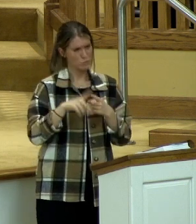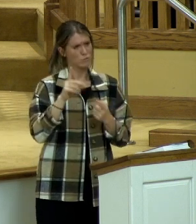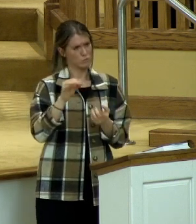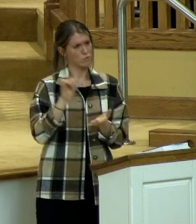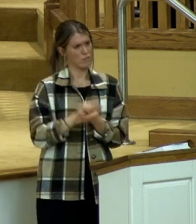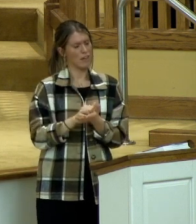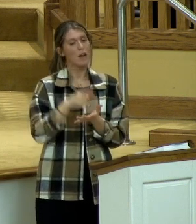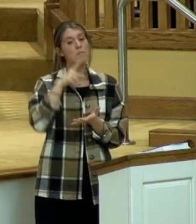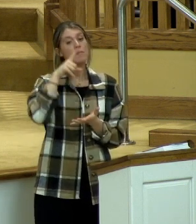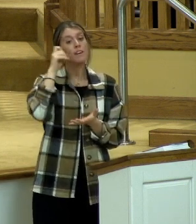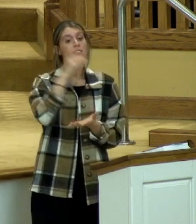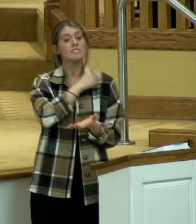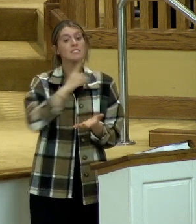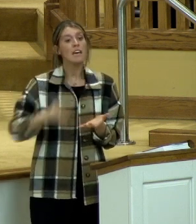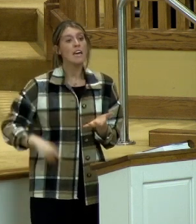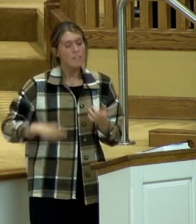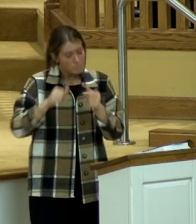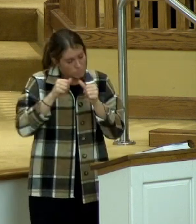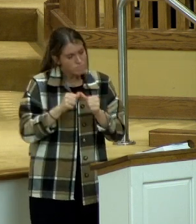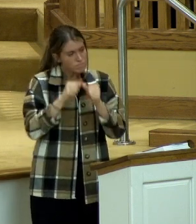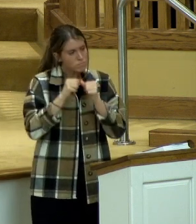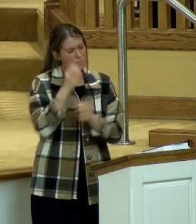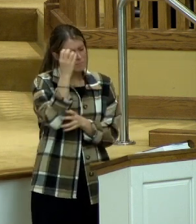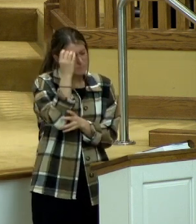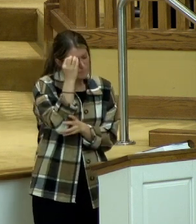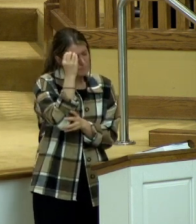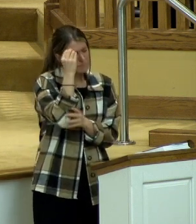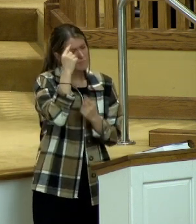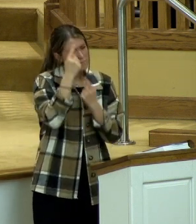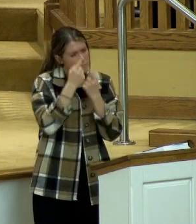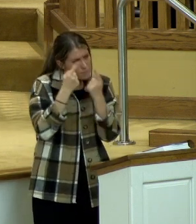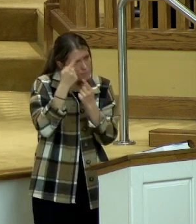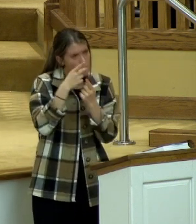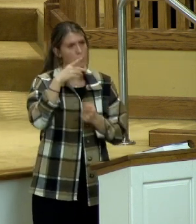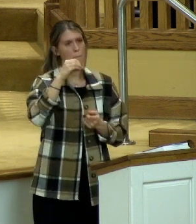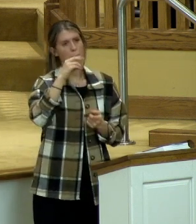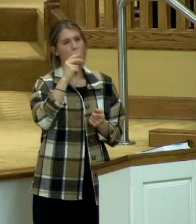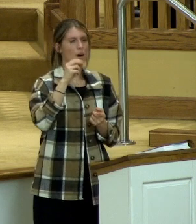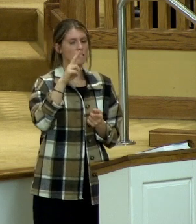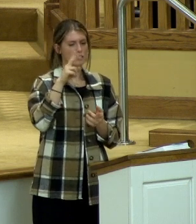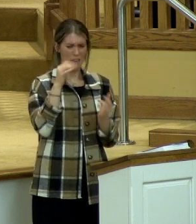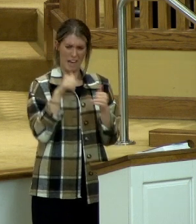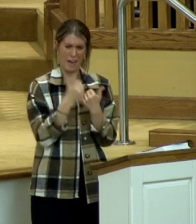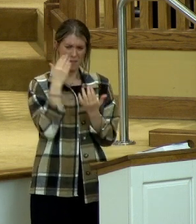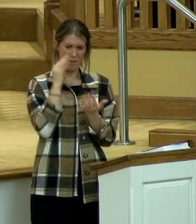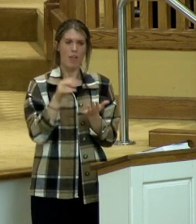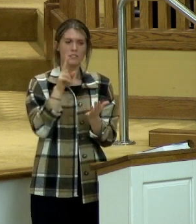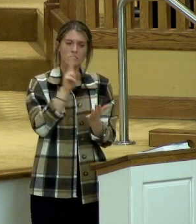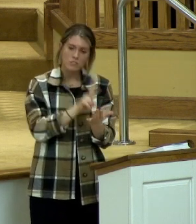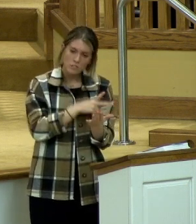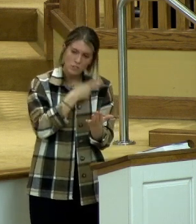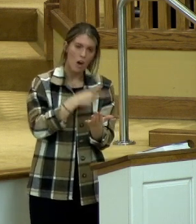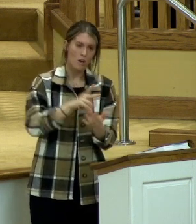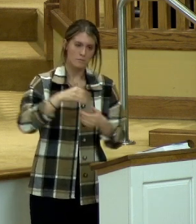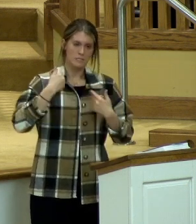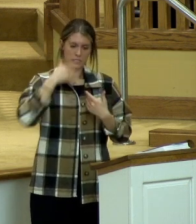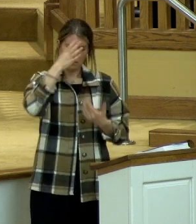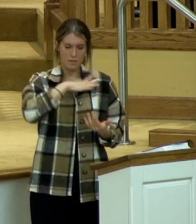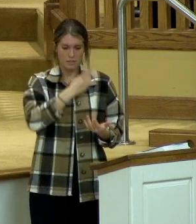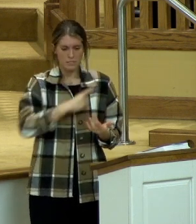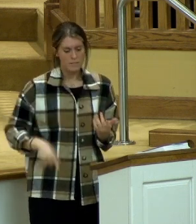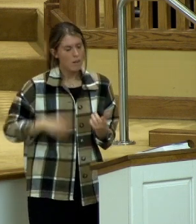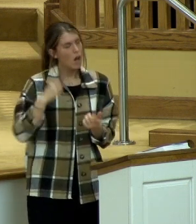that? Because David was a ponderer. How do you know that? Read the Psalms. As a young man, David